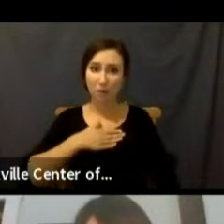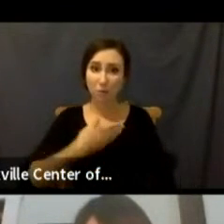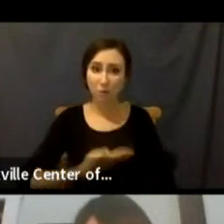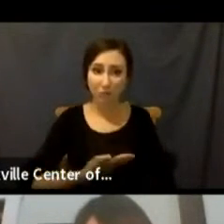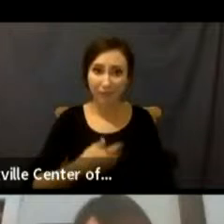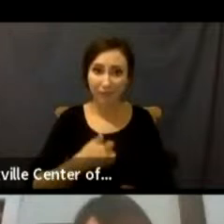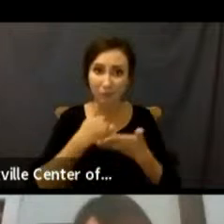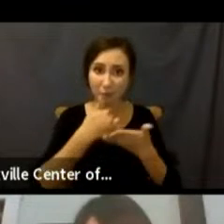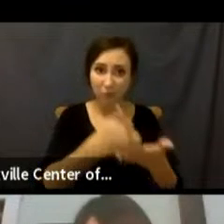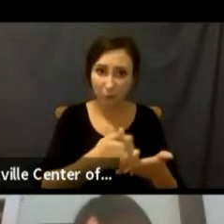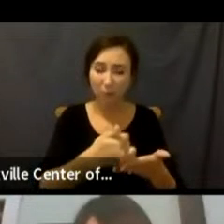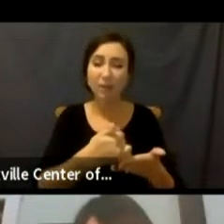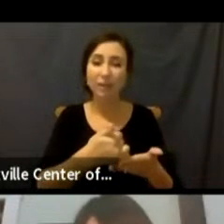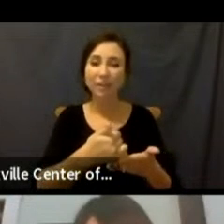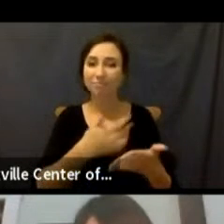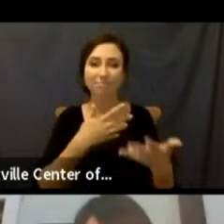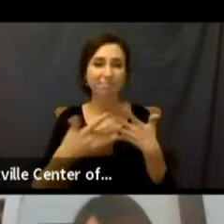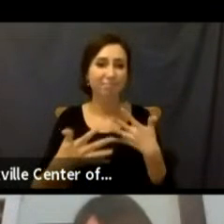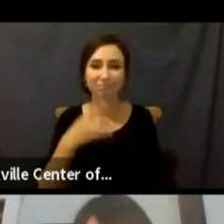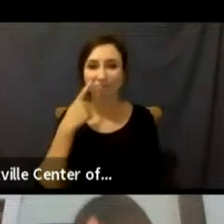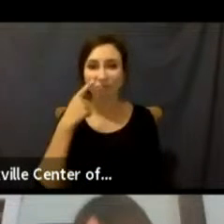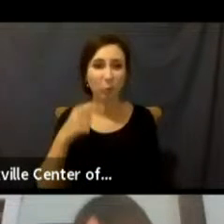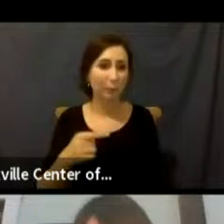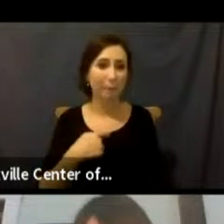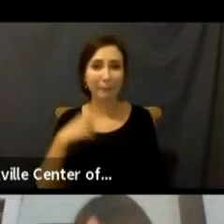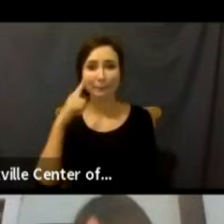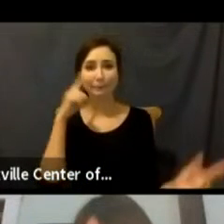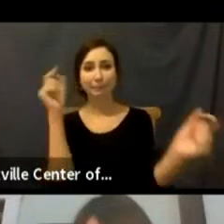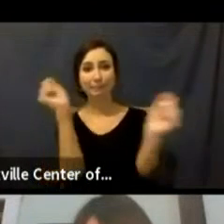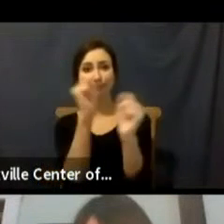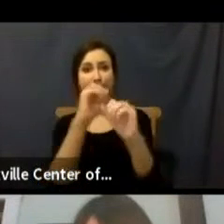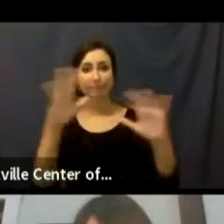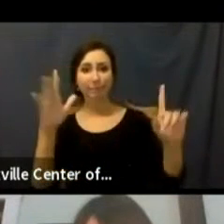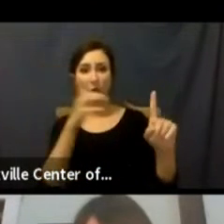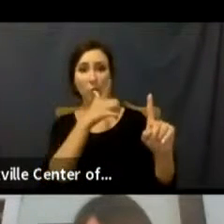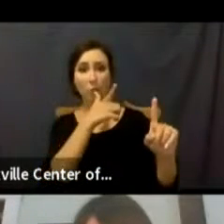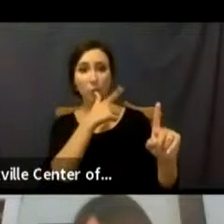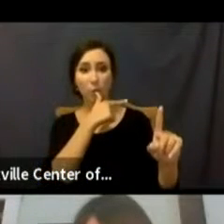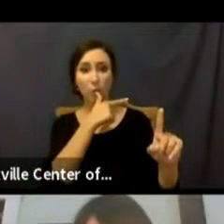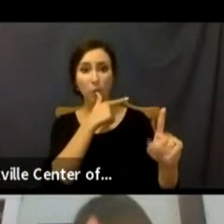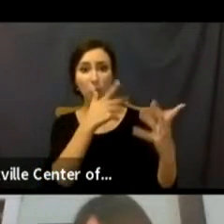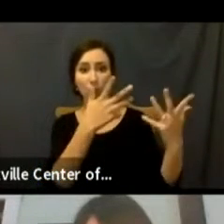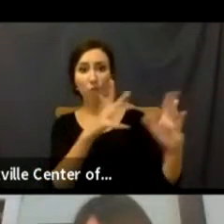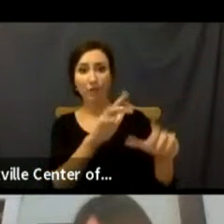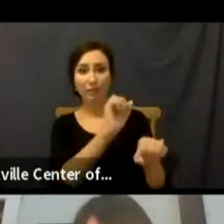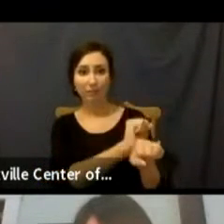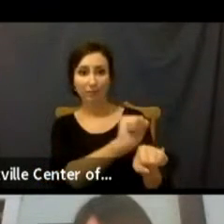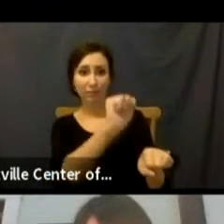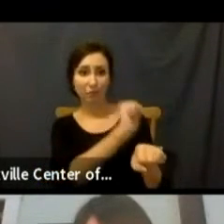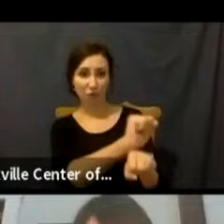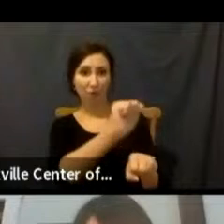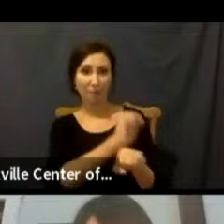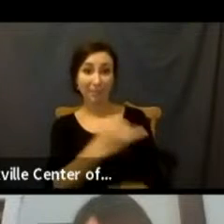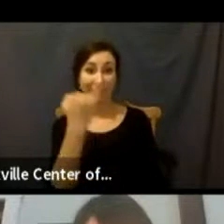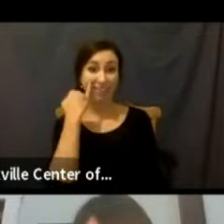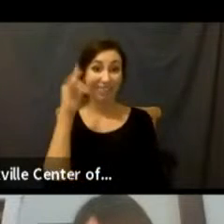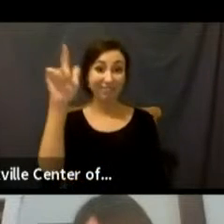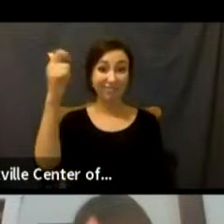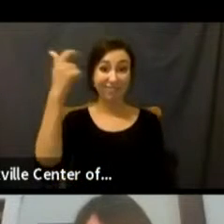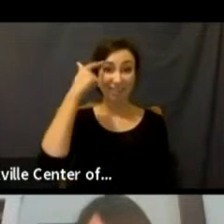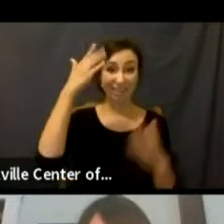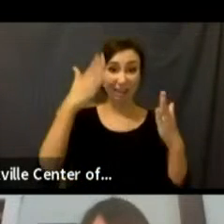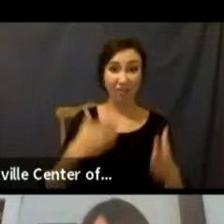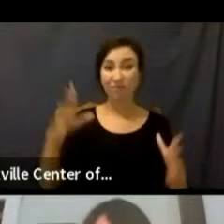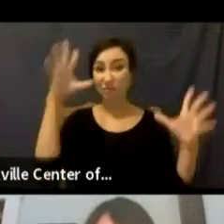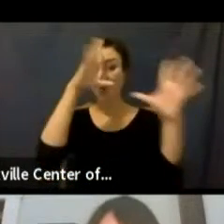It doesn't matter to me in a larger sense who gets the job done. If the governor is the person, if the president